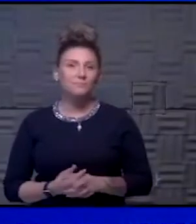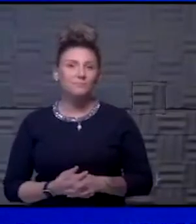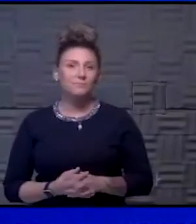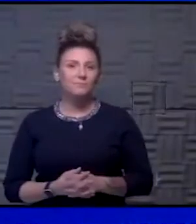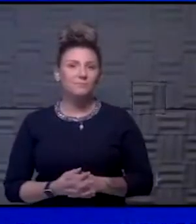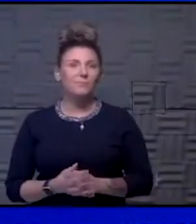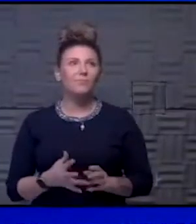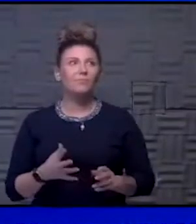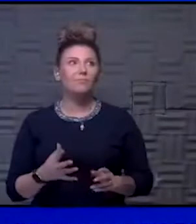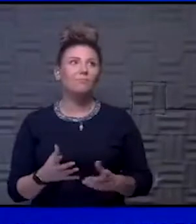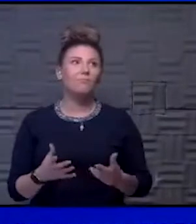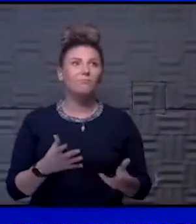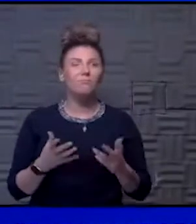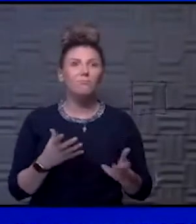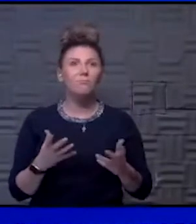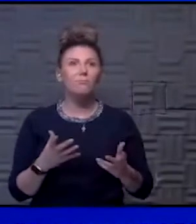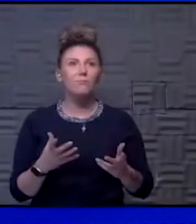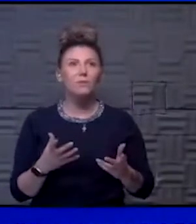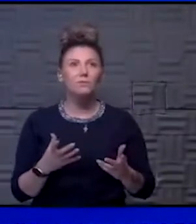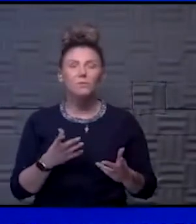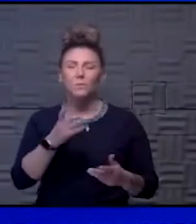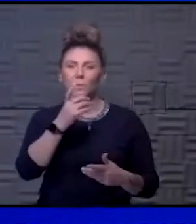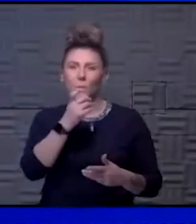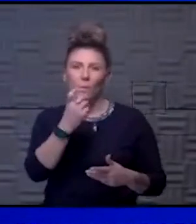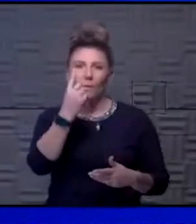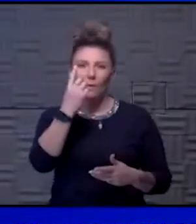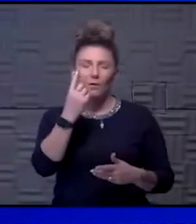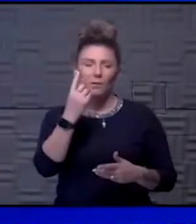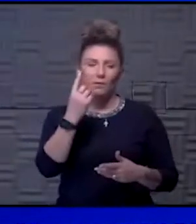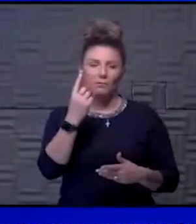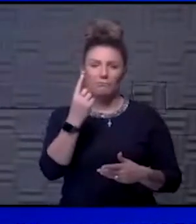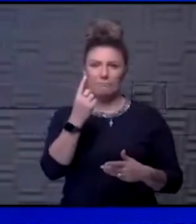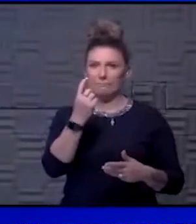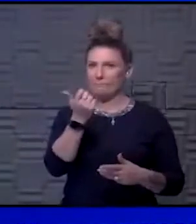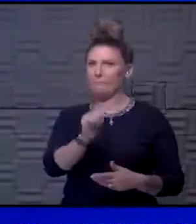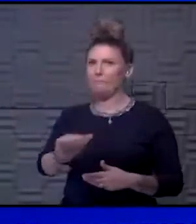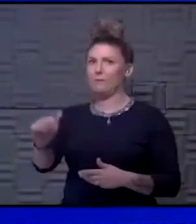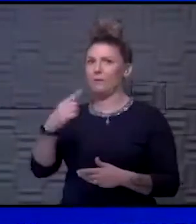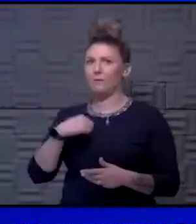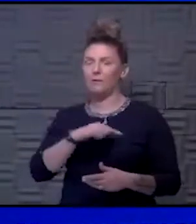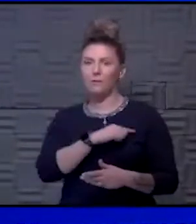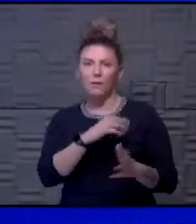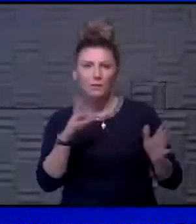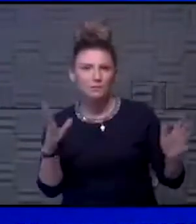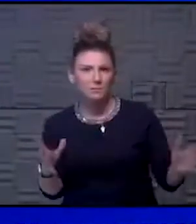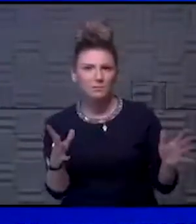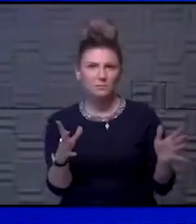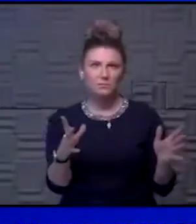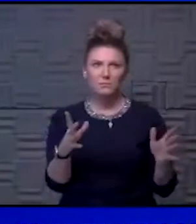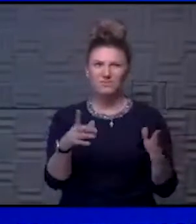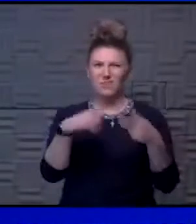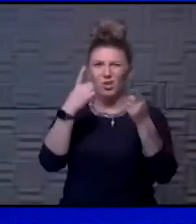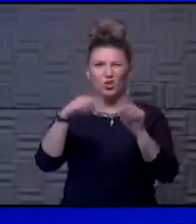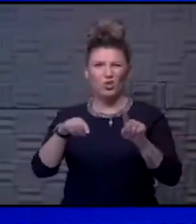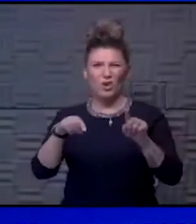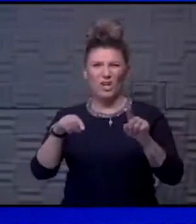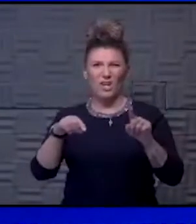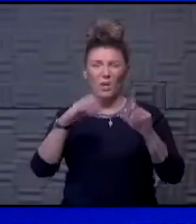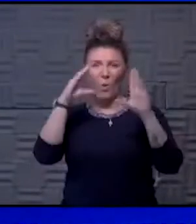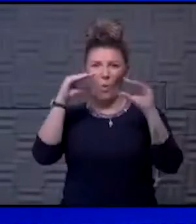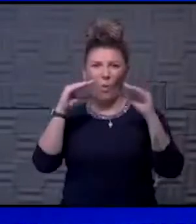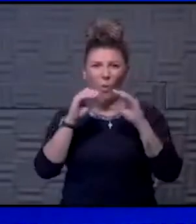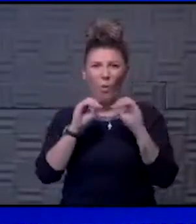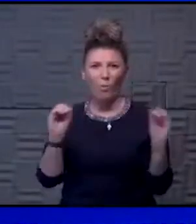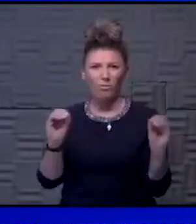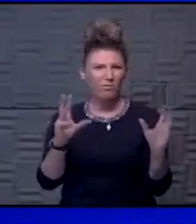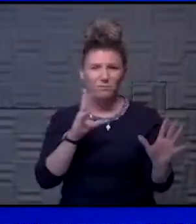I don't think that any of us would agree that a message that this is hopeless should be the message